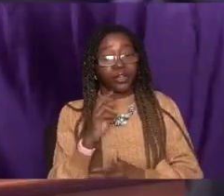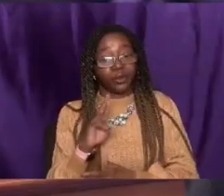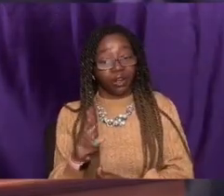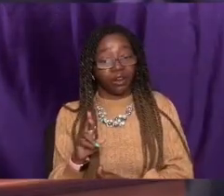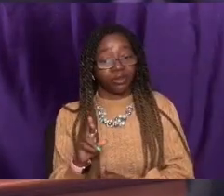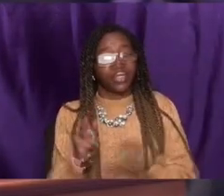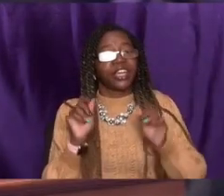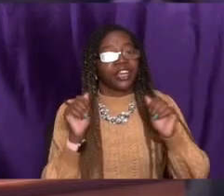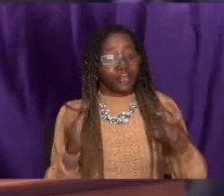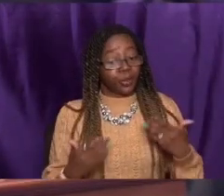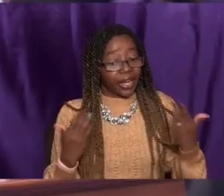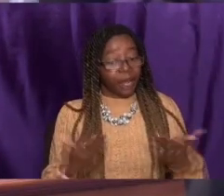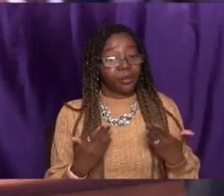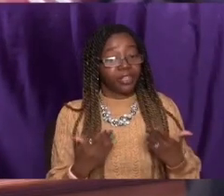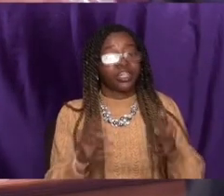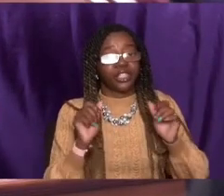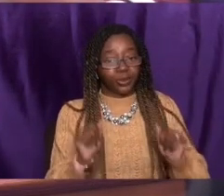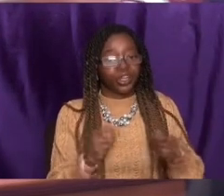can control it.